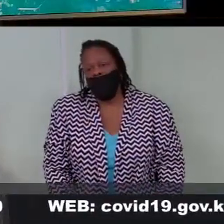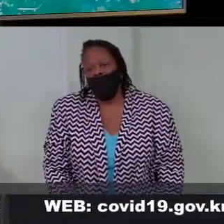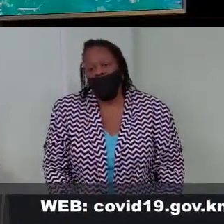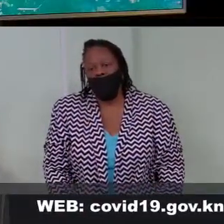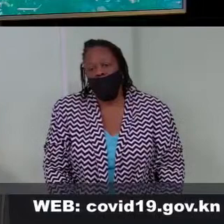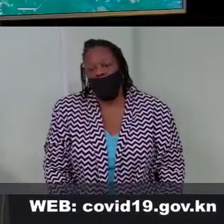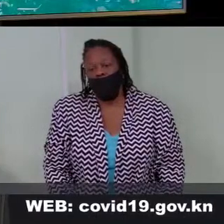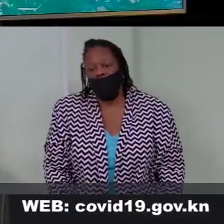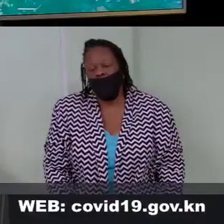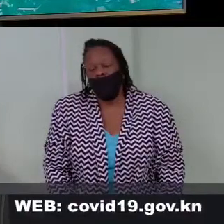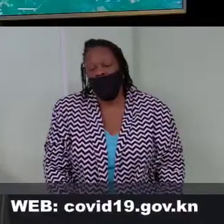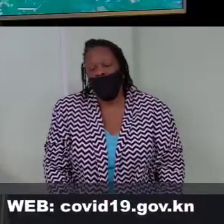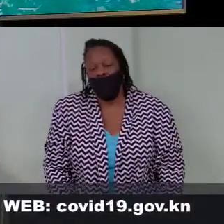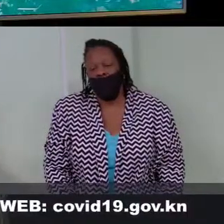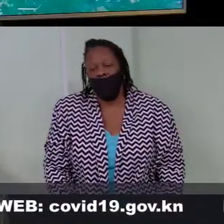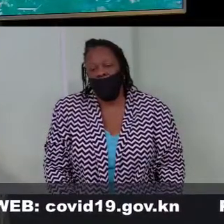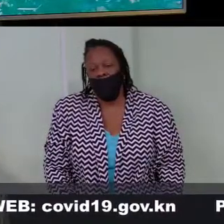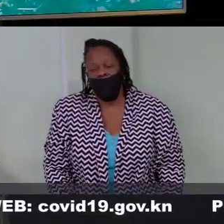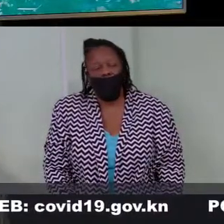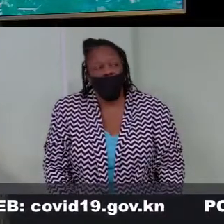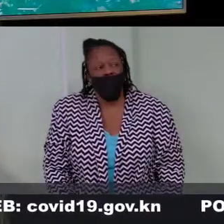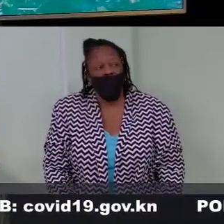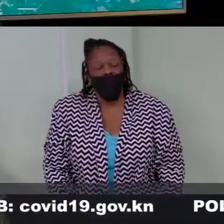This question is from Vaughan Radio.